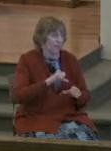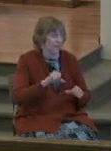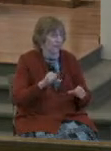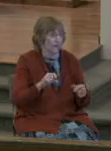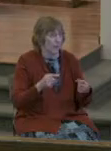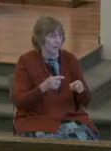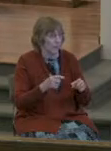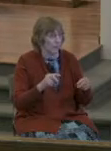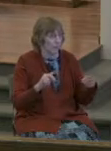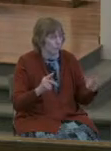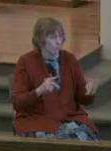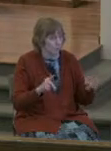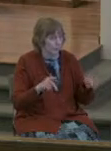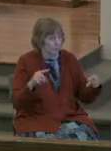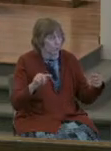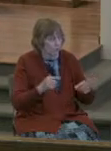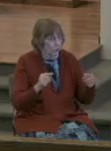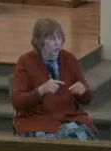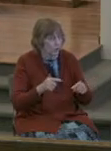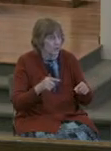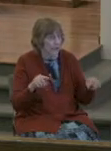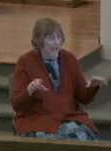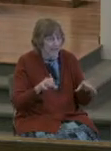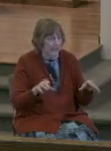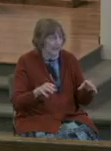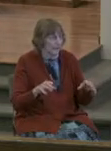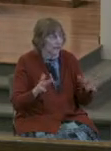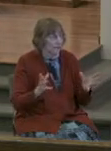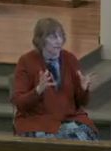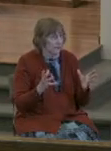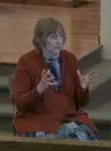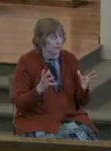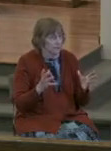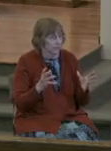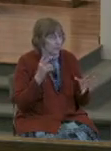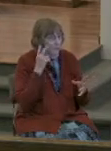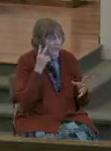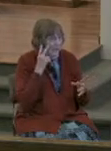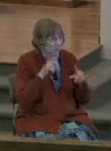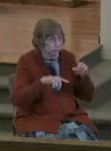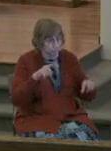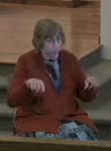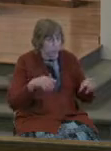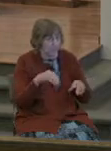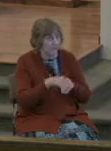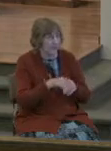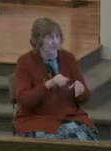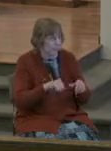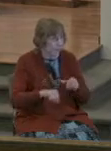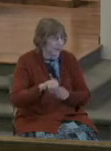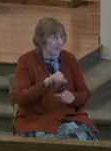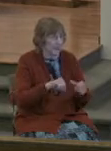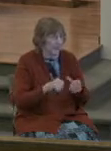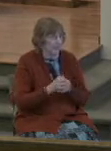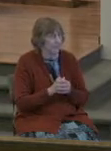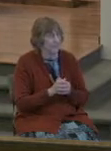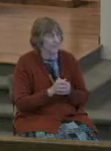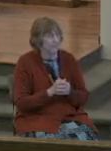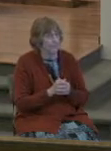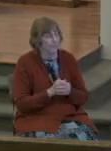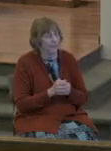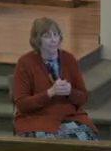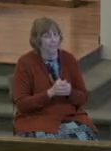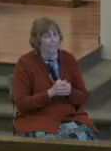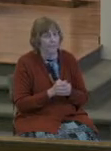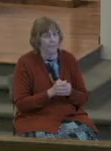hurt, angry, acting out. We've seen all kinds of things in our society. I was driving home a couple weeks ago from